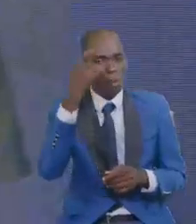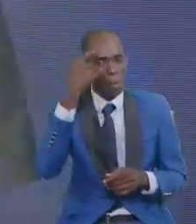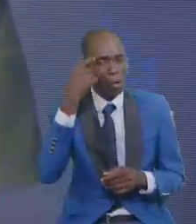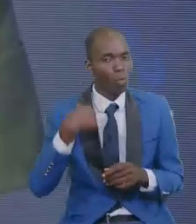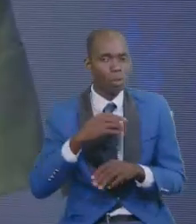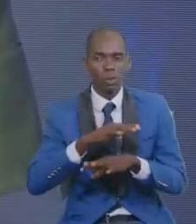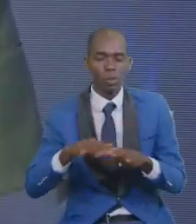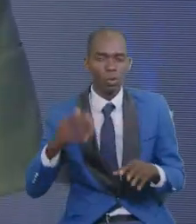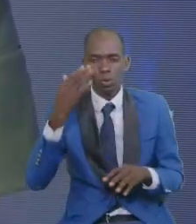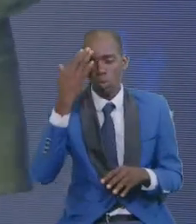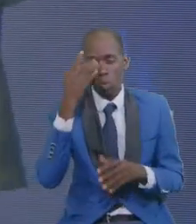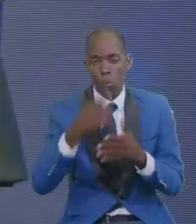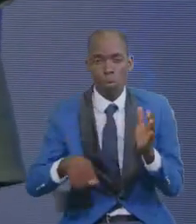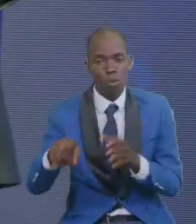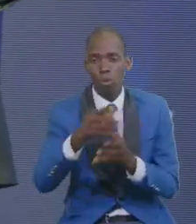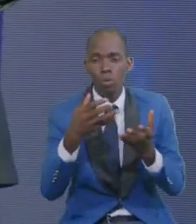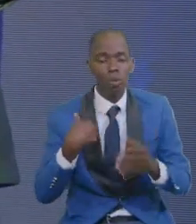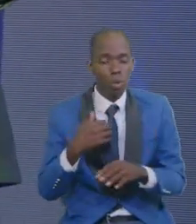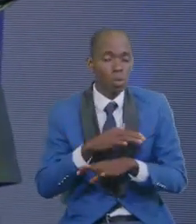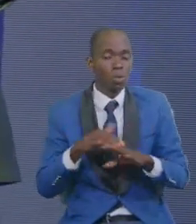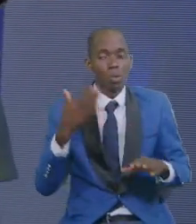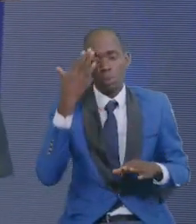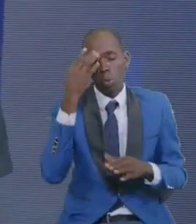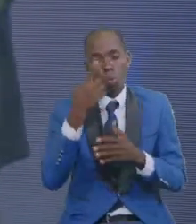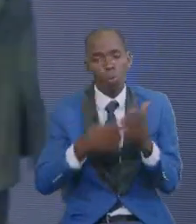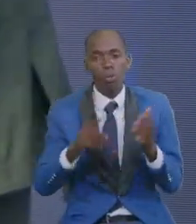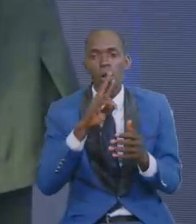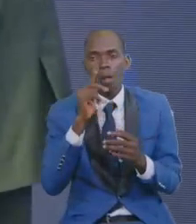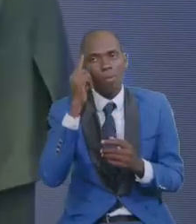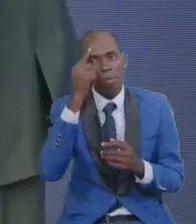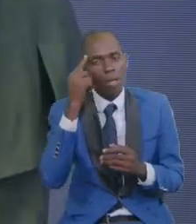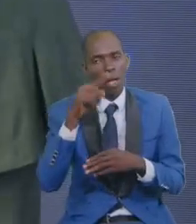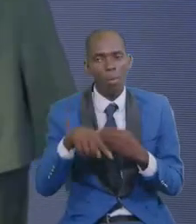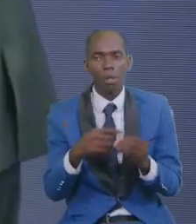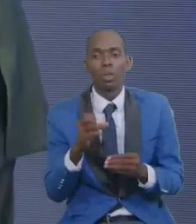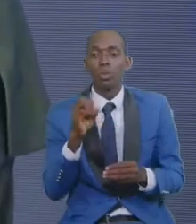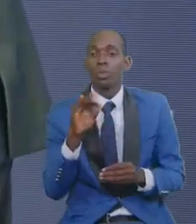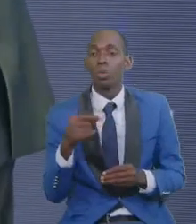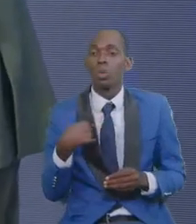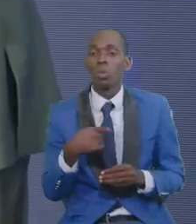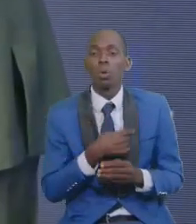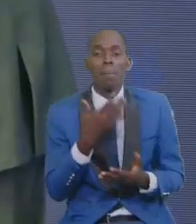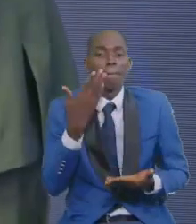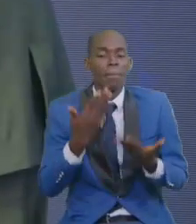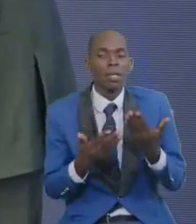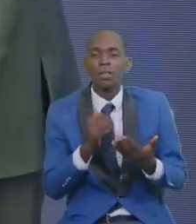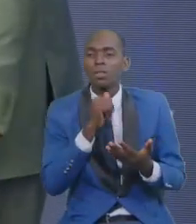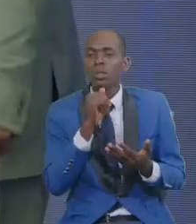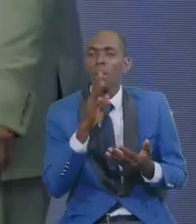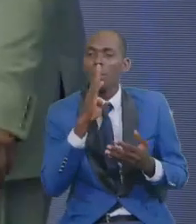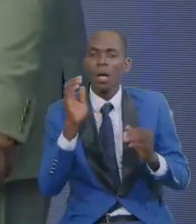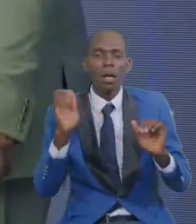you want. We don't know what you are thinking about. And so we may not be able to fulfill